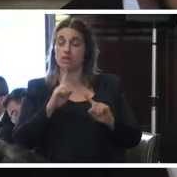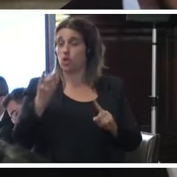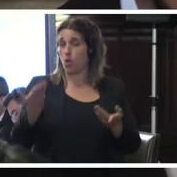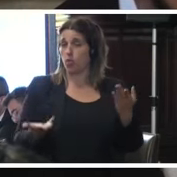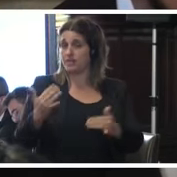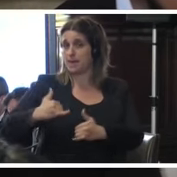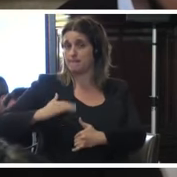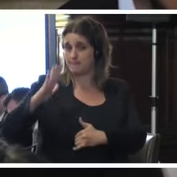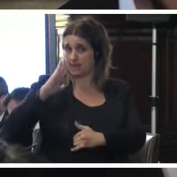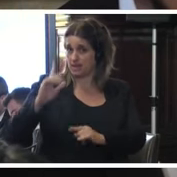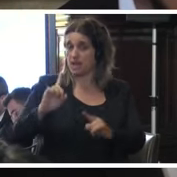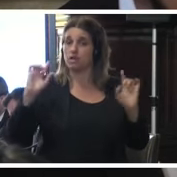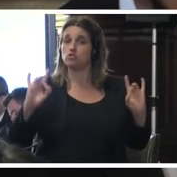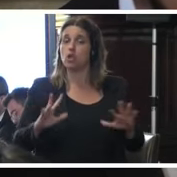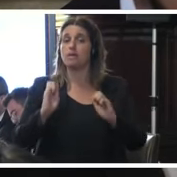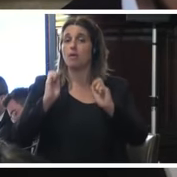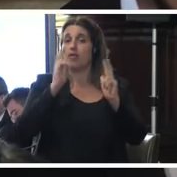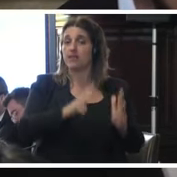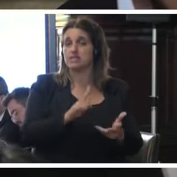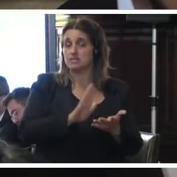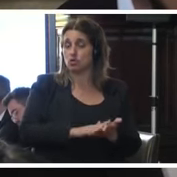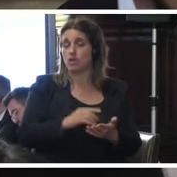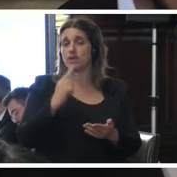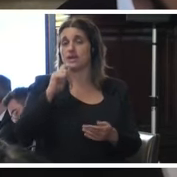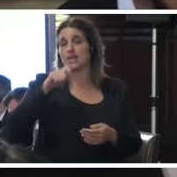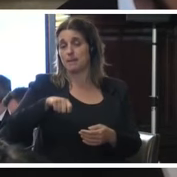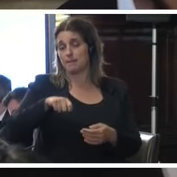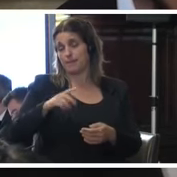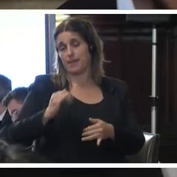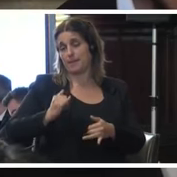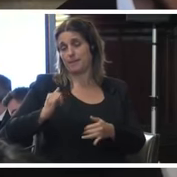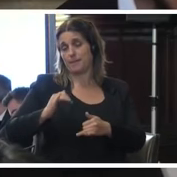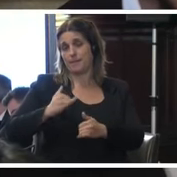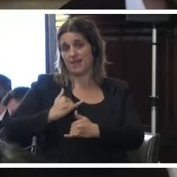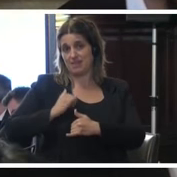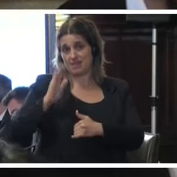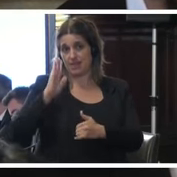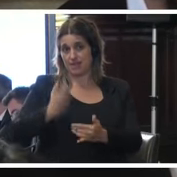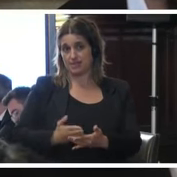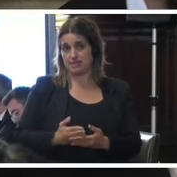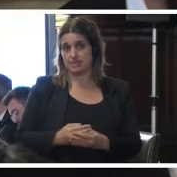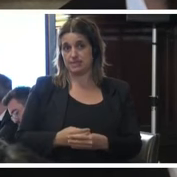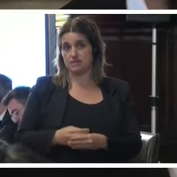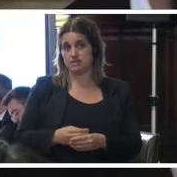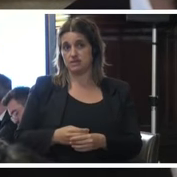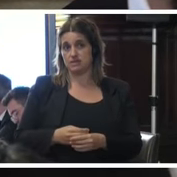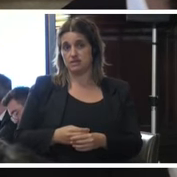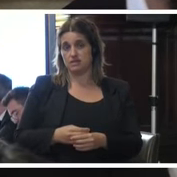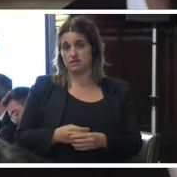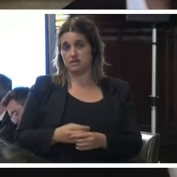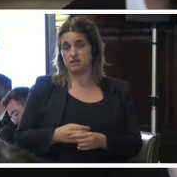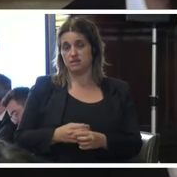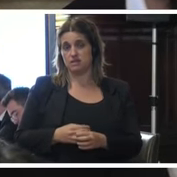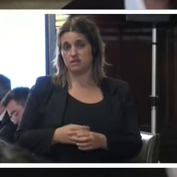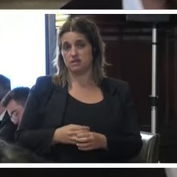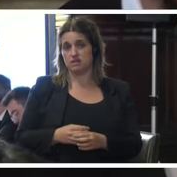apenas crimes militares definidos em lei. Well, this is a fundamental guarantee. We're not talking about political issues in any way.